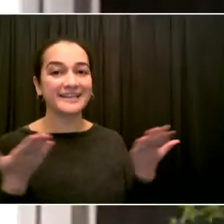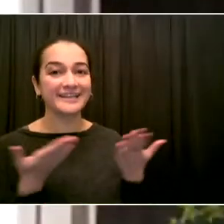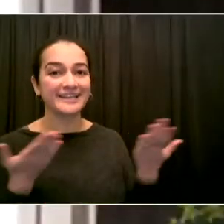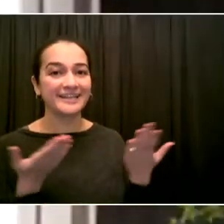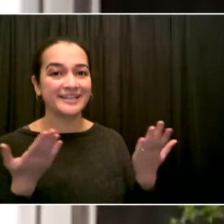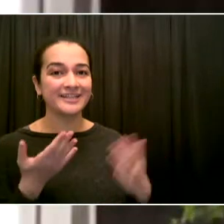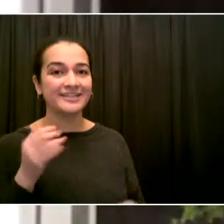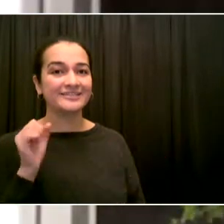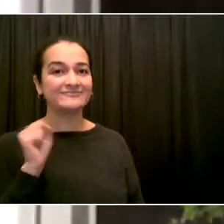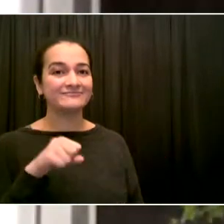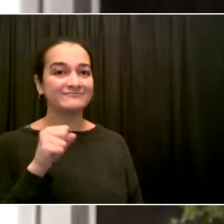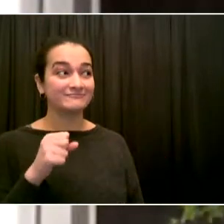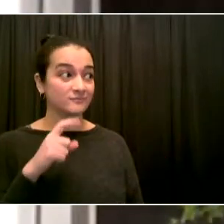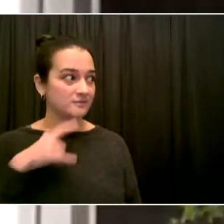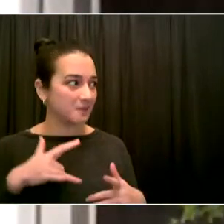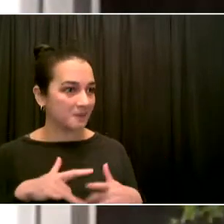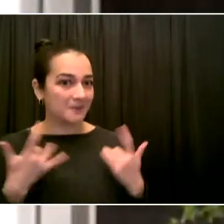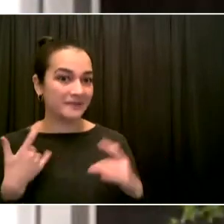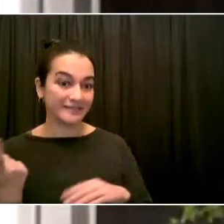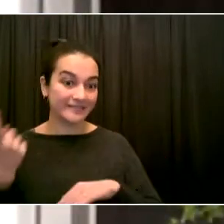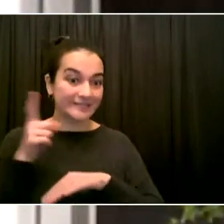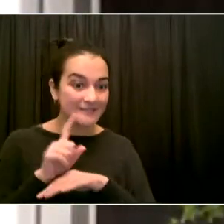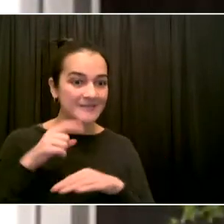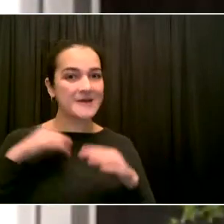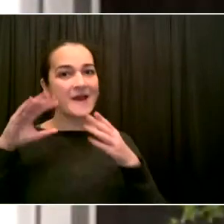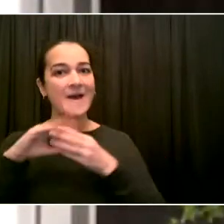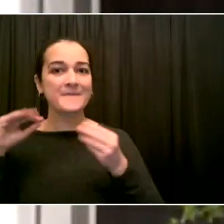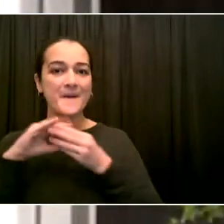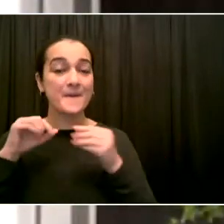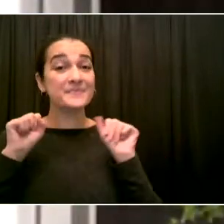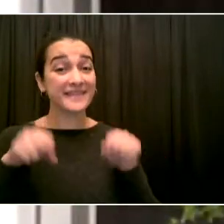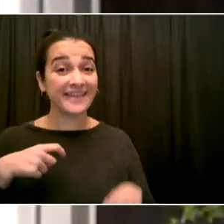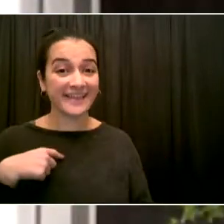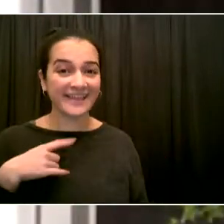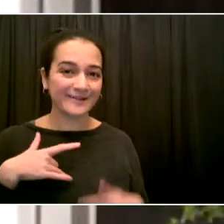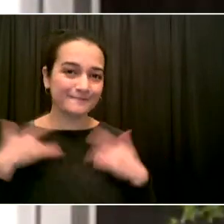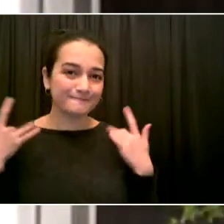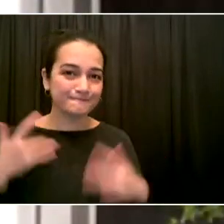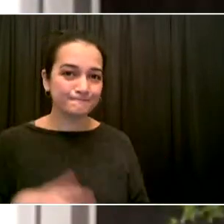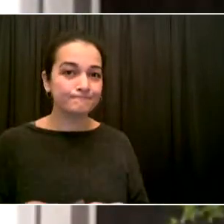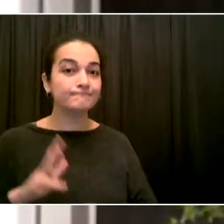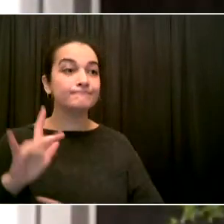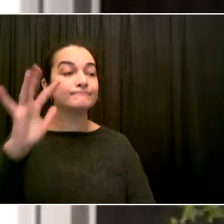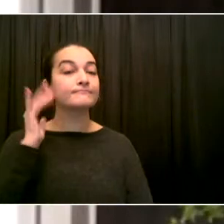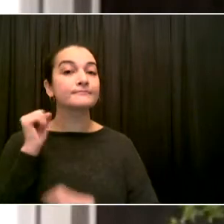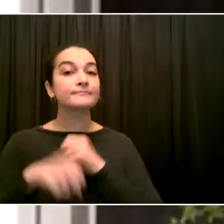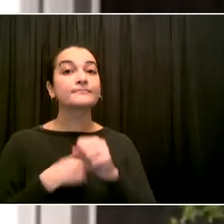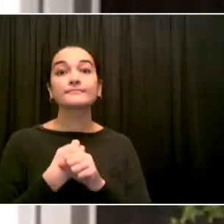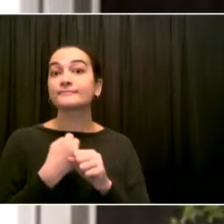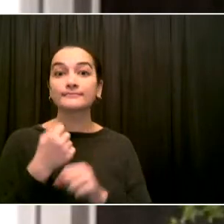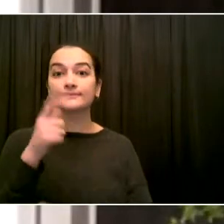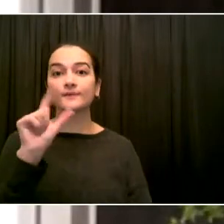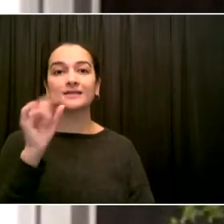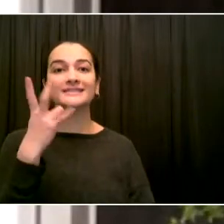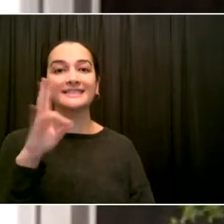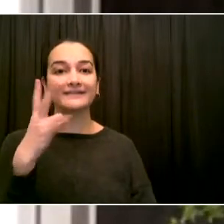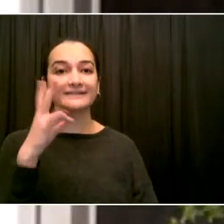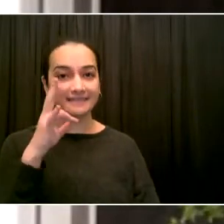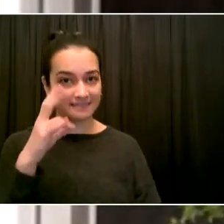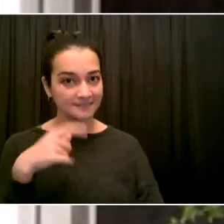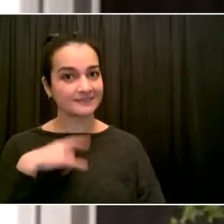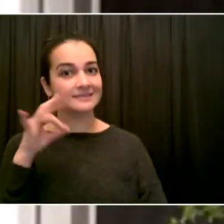few years ago, back in 2017, when I joined my colleague, Councilmember Mark Levine, in passing